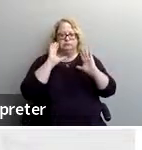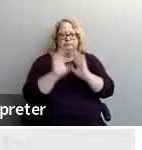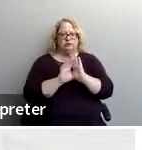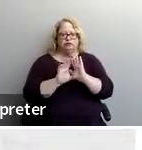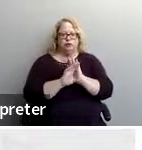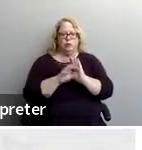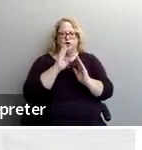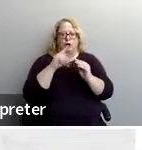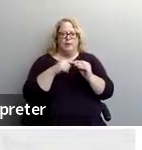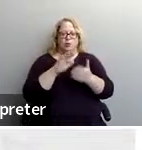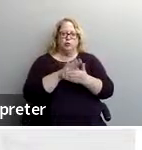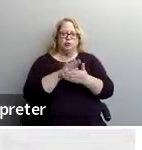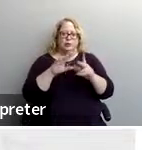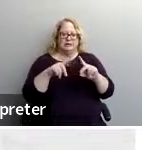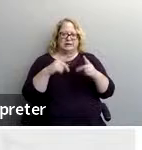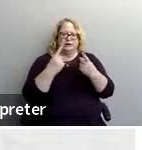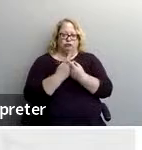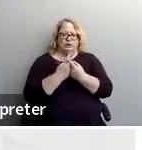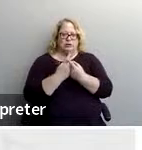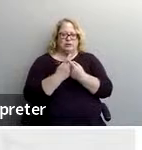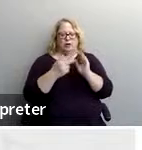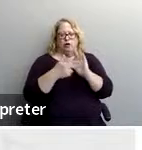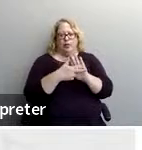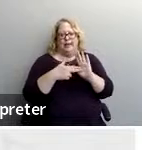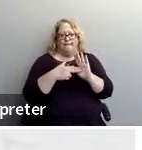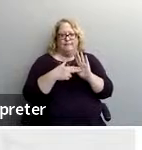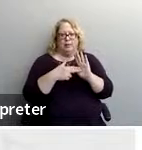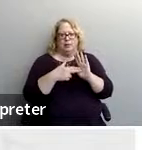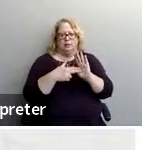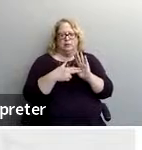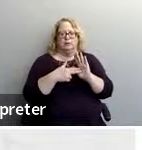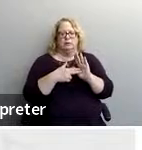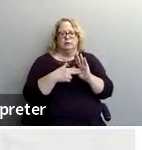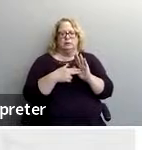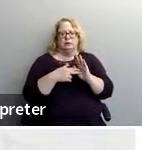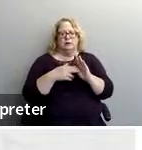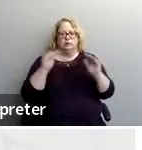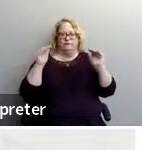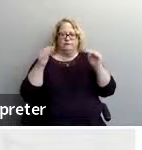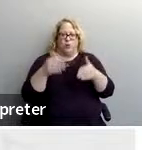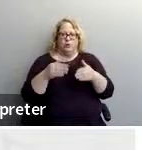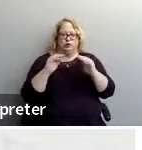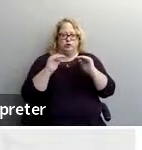about those school districts that are labeled as we budget and we focus on